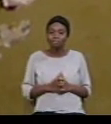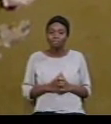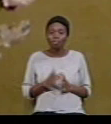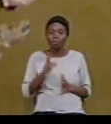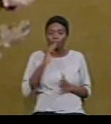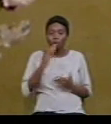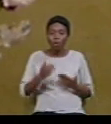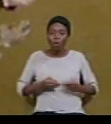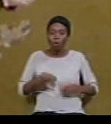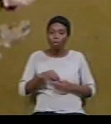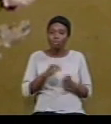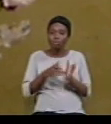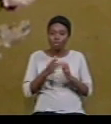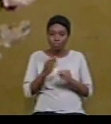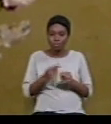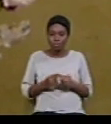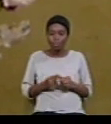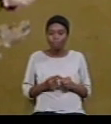We